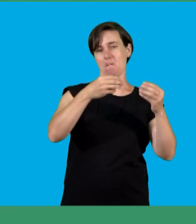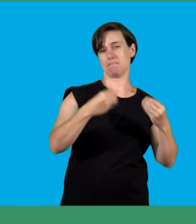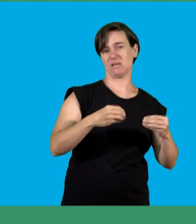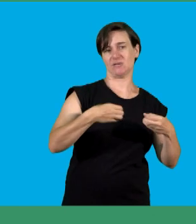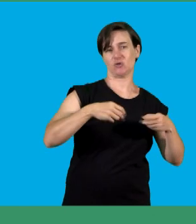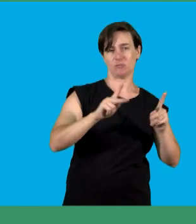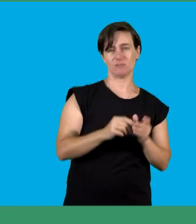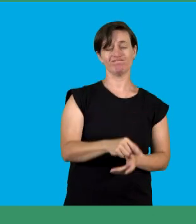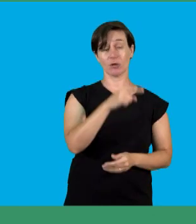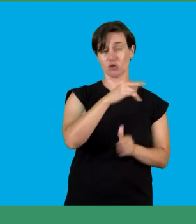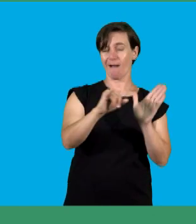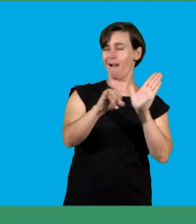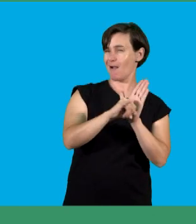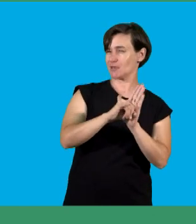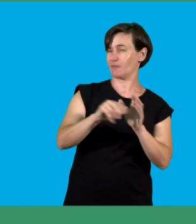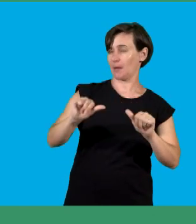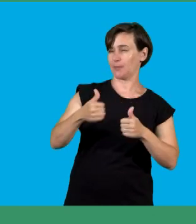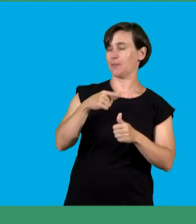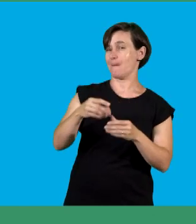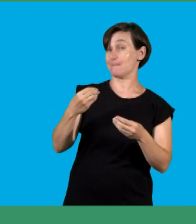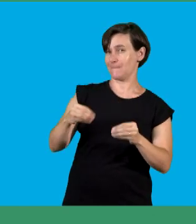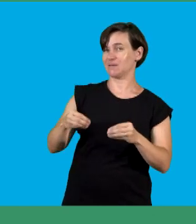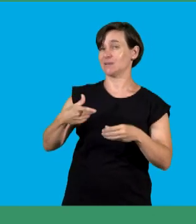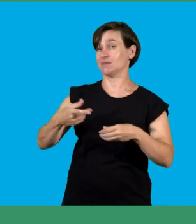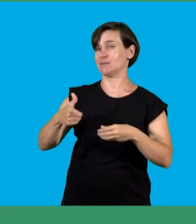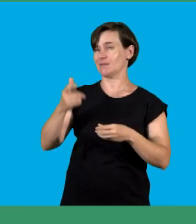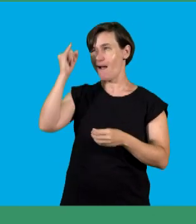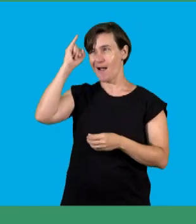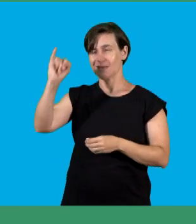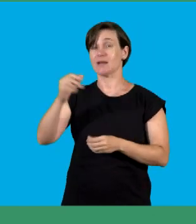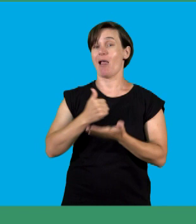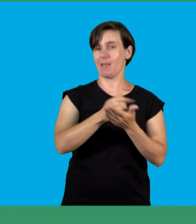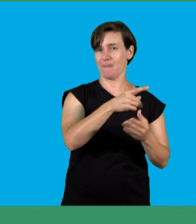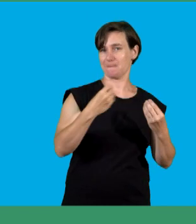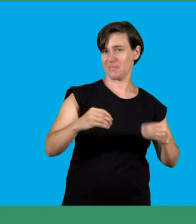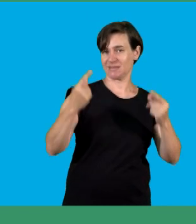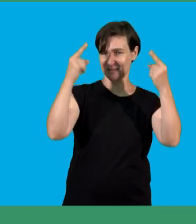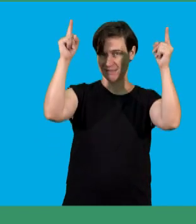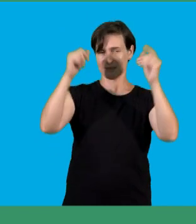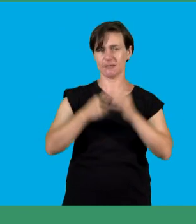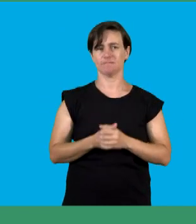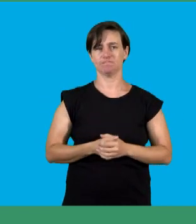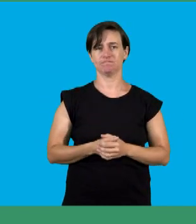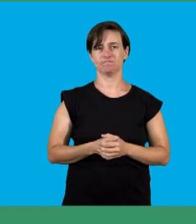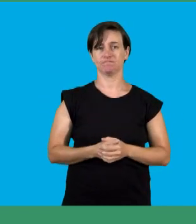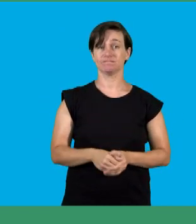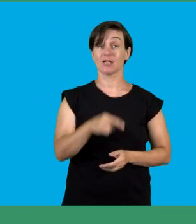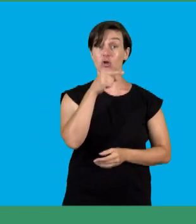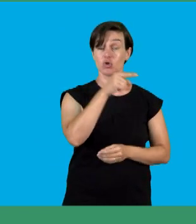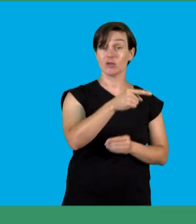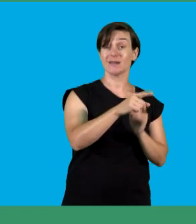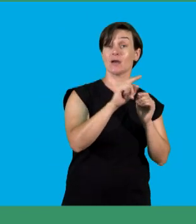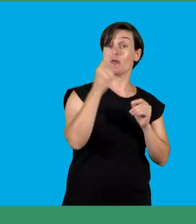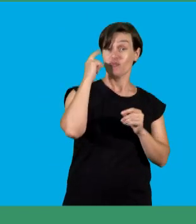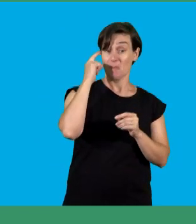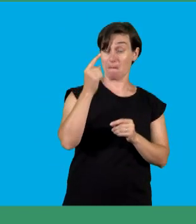identified a good business idea that will make her business a success. That is the first thing. Identified a good